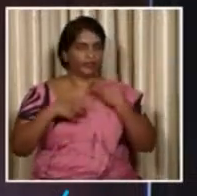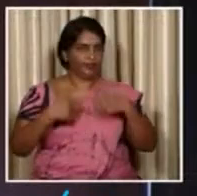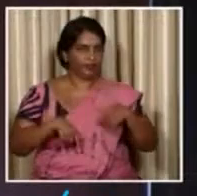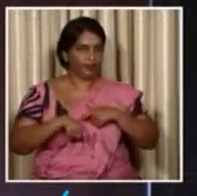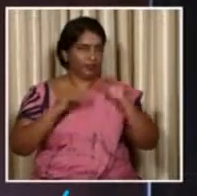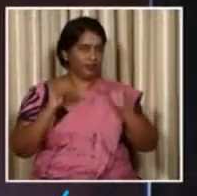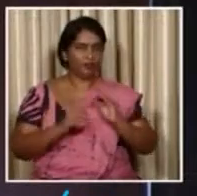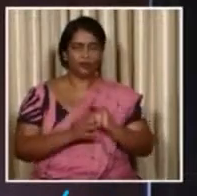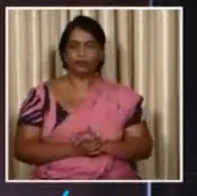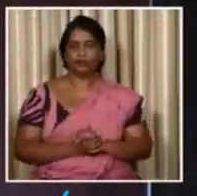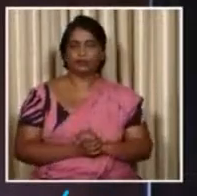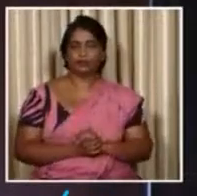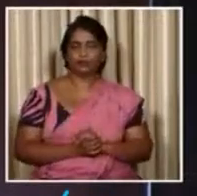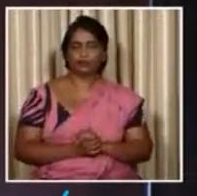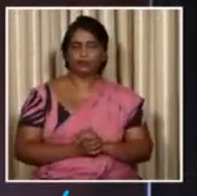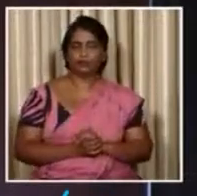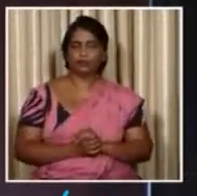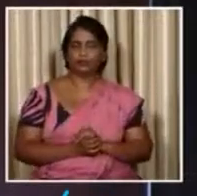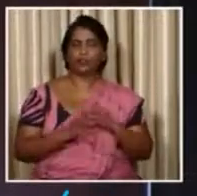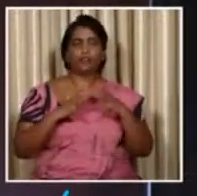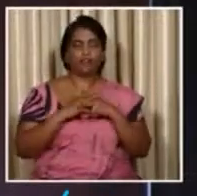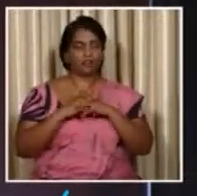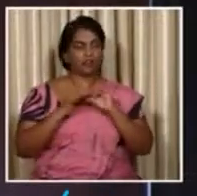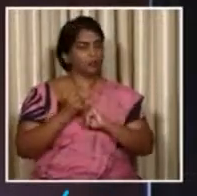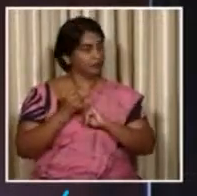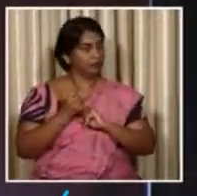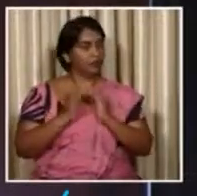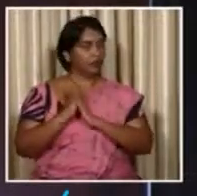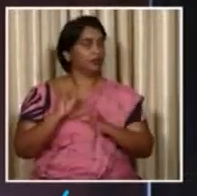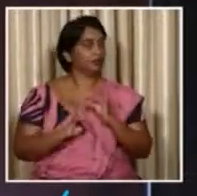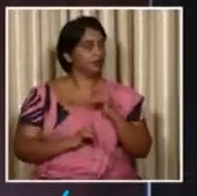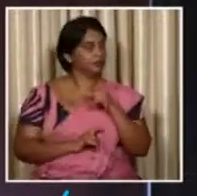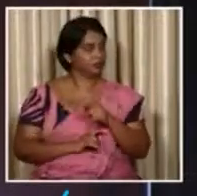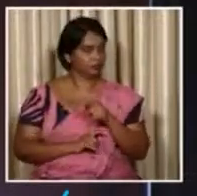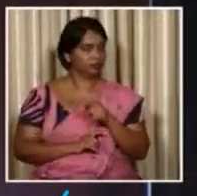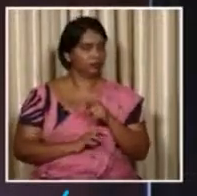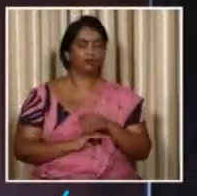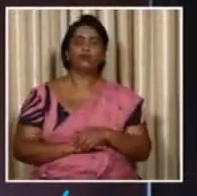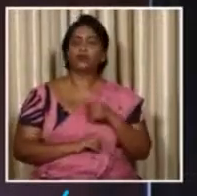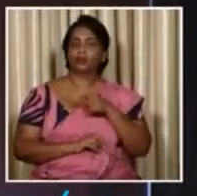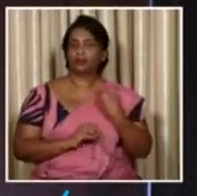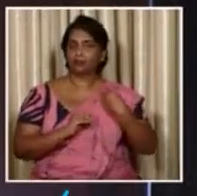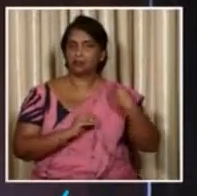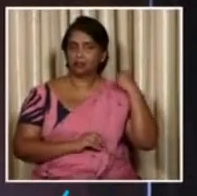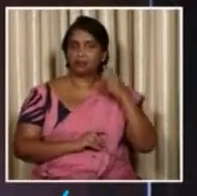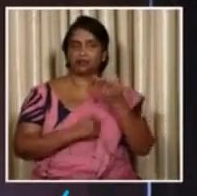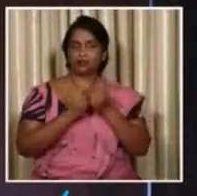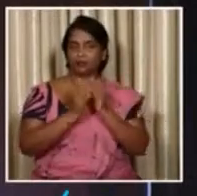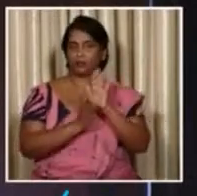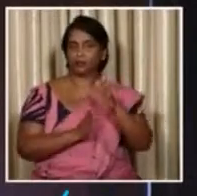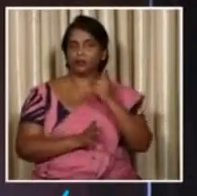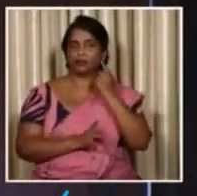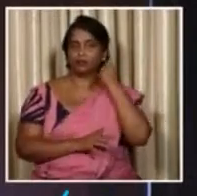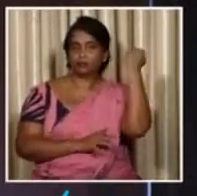set by Honorable Vasanta Samarasinghe, winding up the speech from the words of a song. He quoted the first part